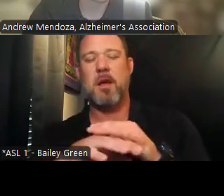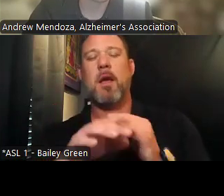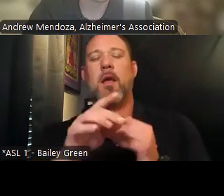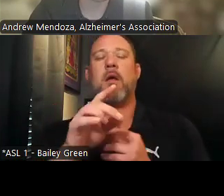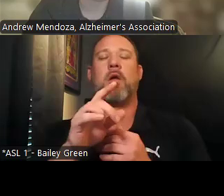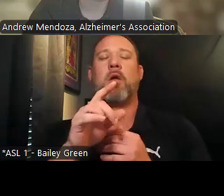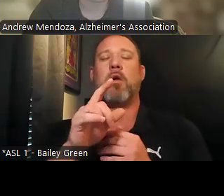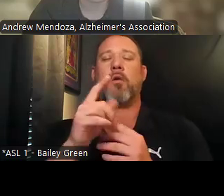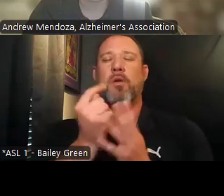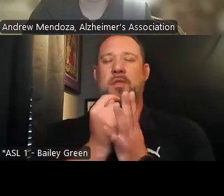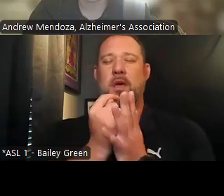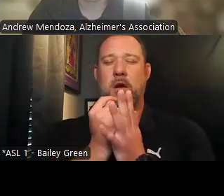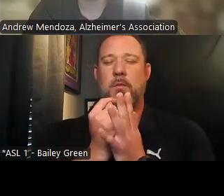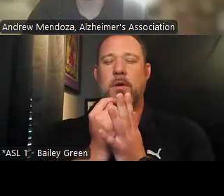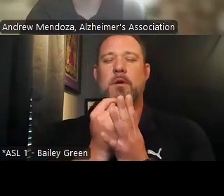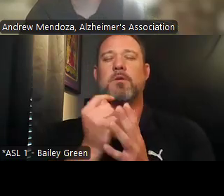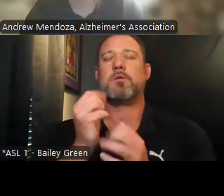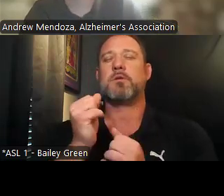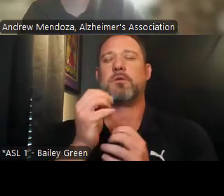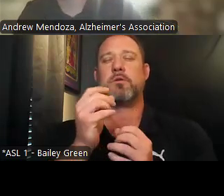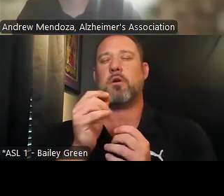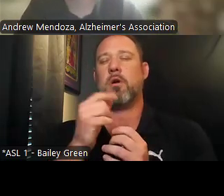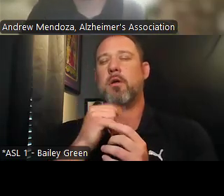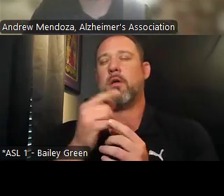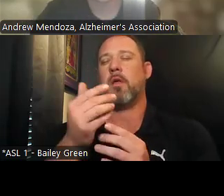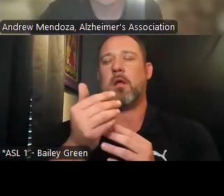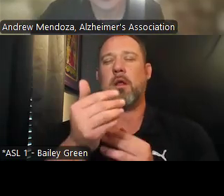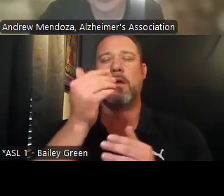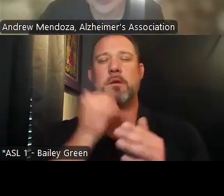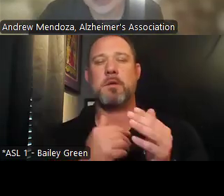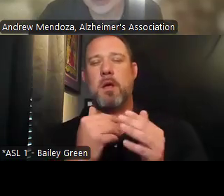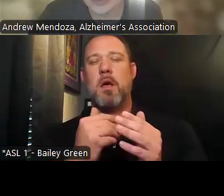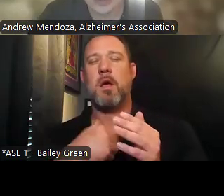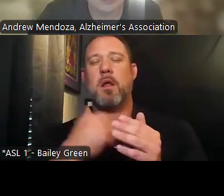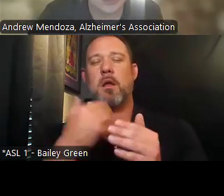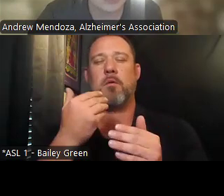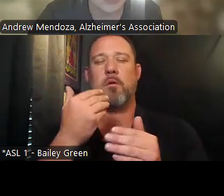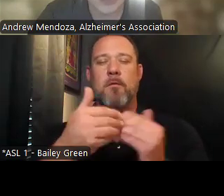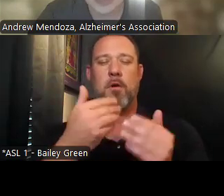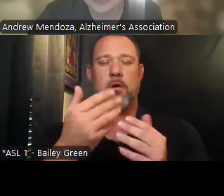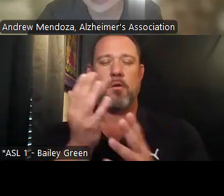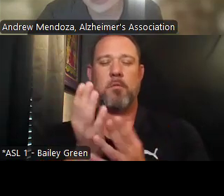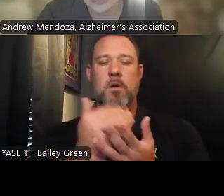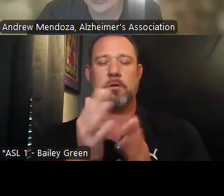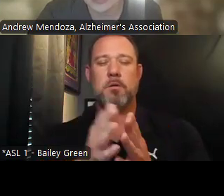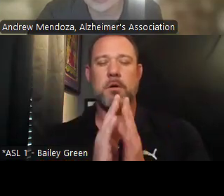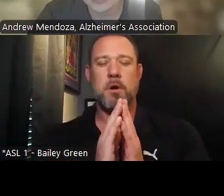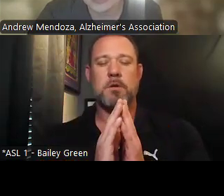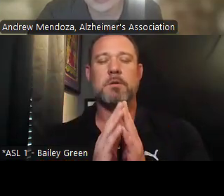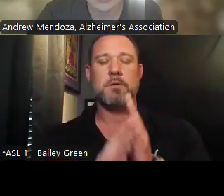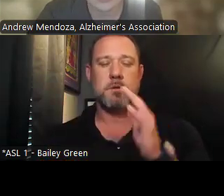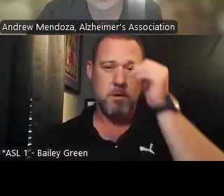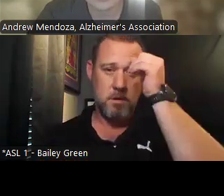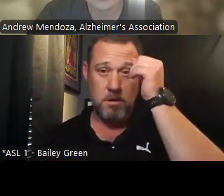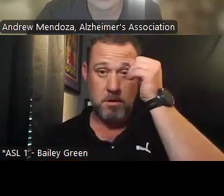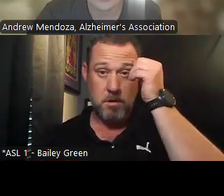therapies. So if we could go to the next slide, I can move on to our budget request. This